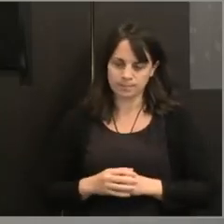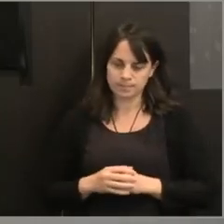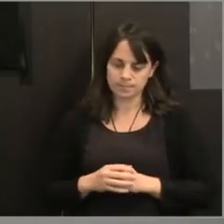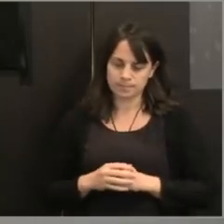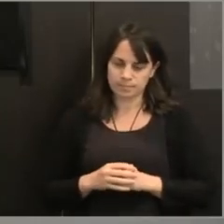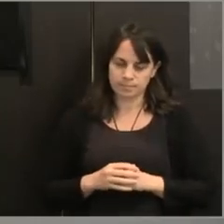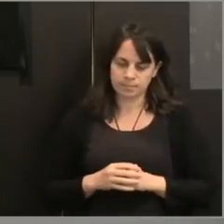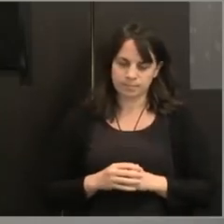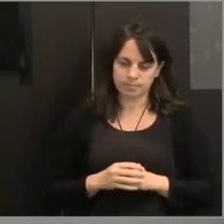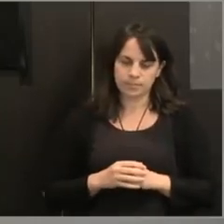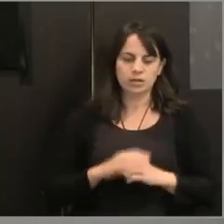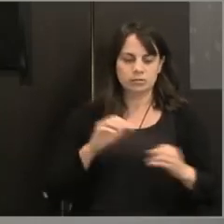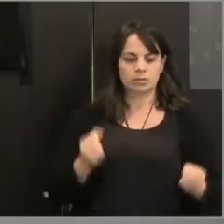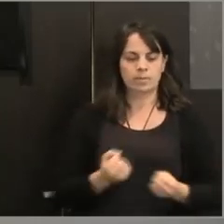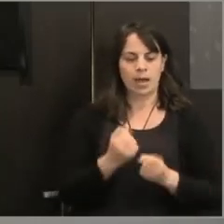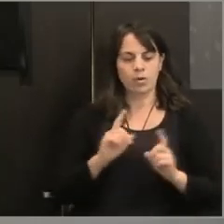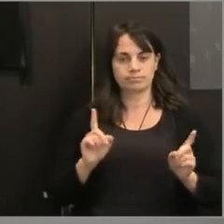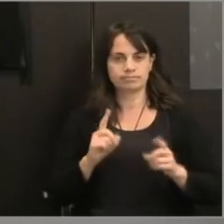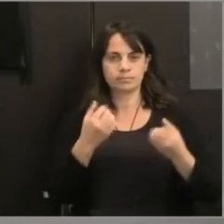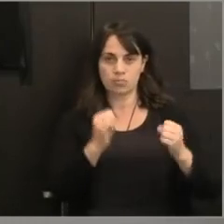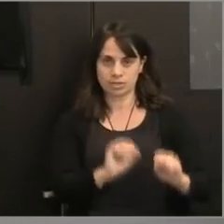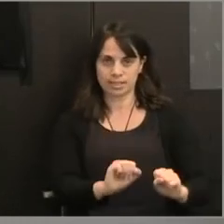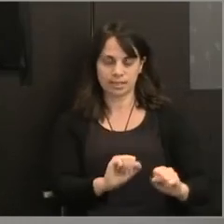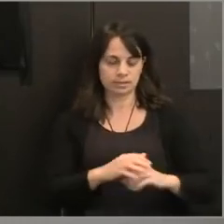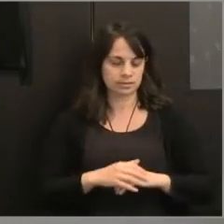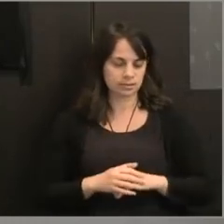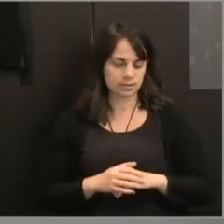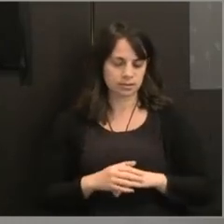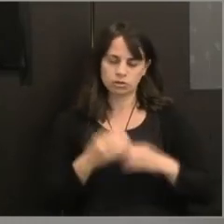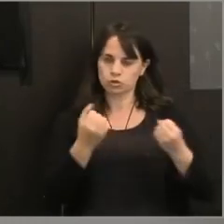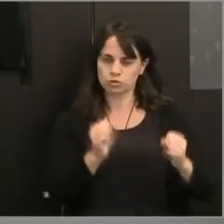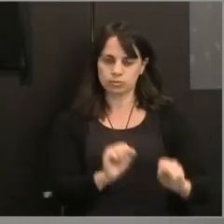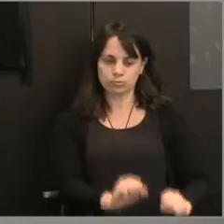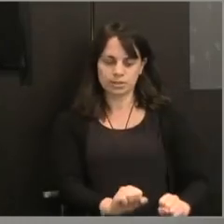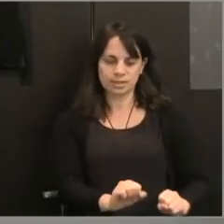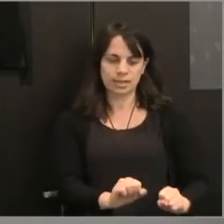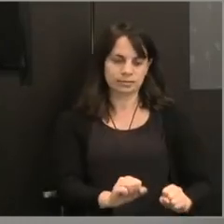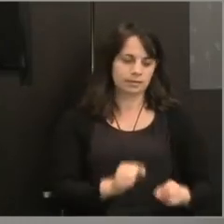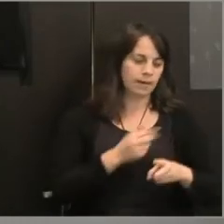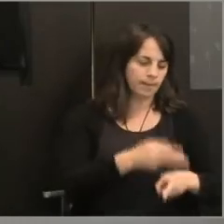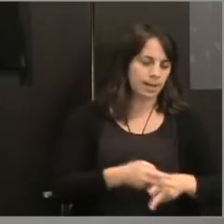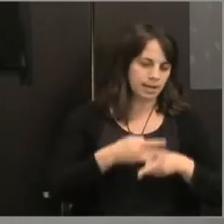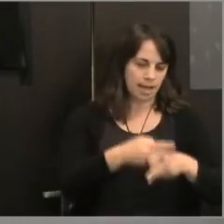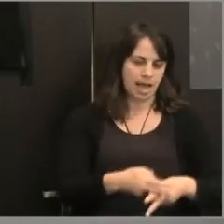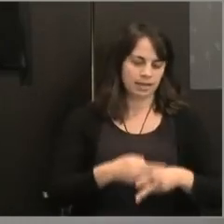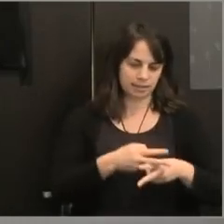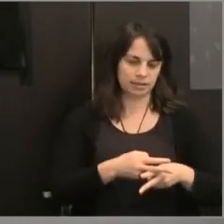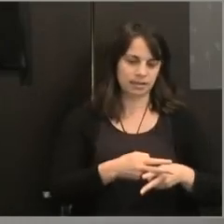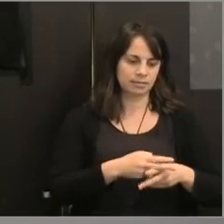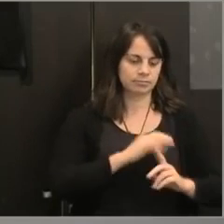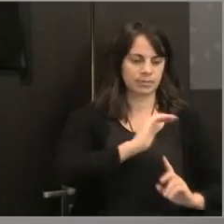A, the power to protect. That is the power to protect manaaki and be the kaitiaki